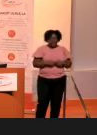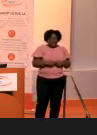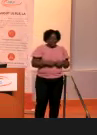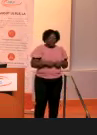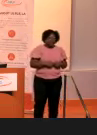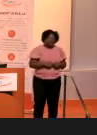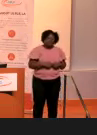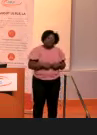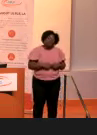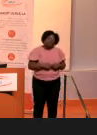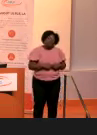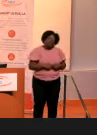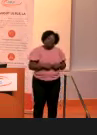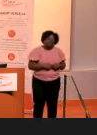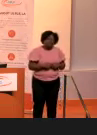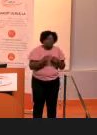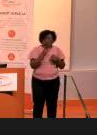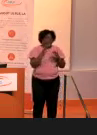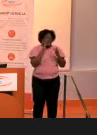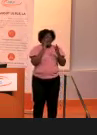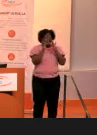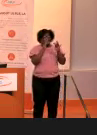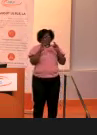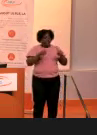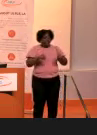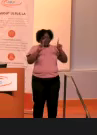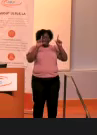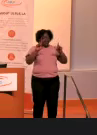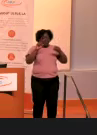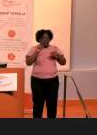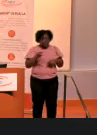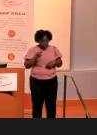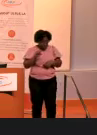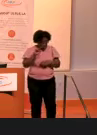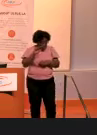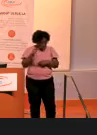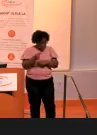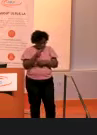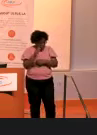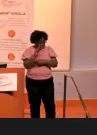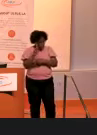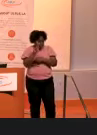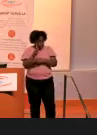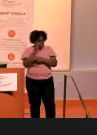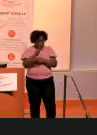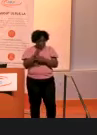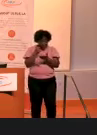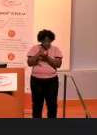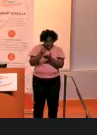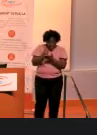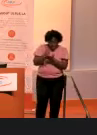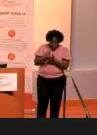But I saw online that GLP-1s may possibly help with lupus nephritis. Could a